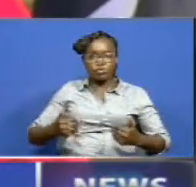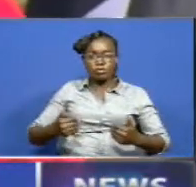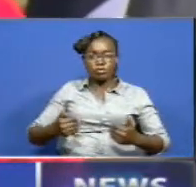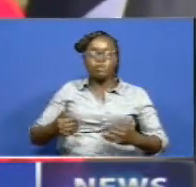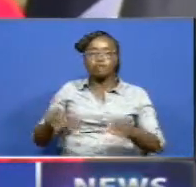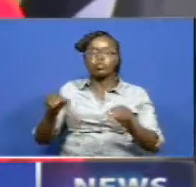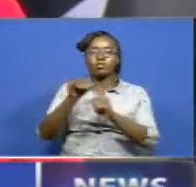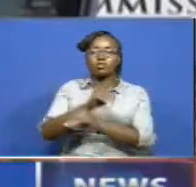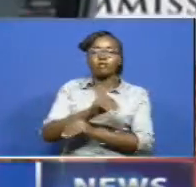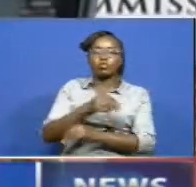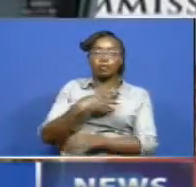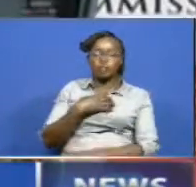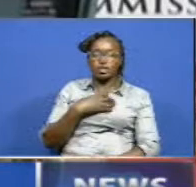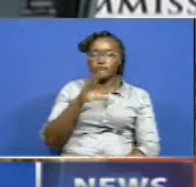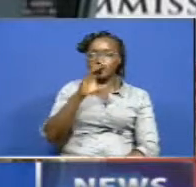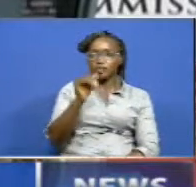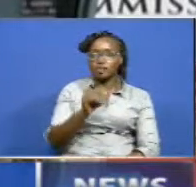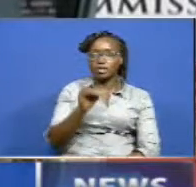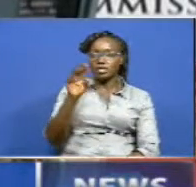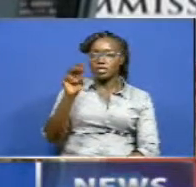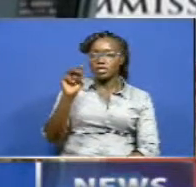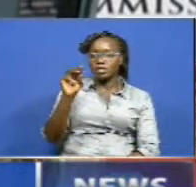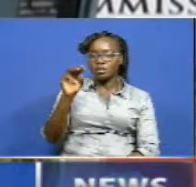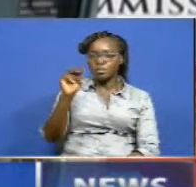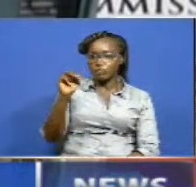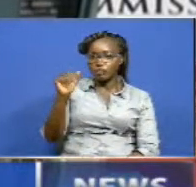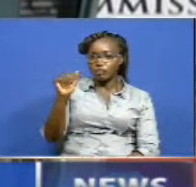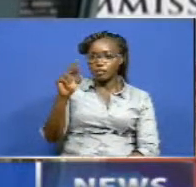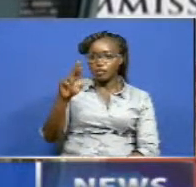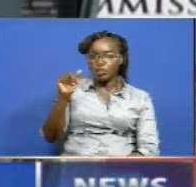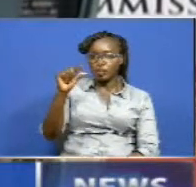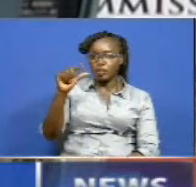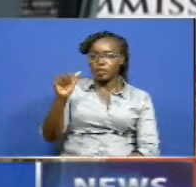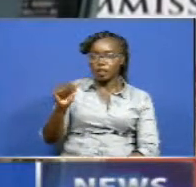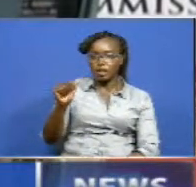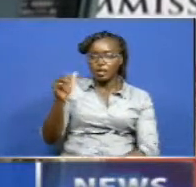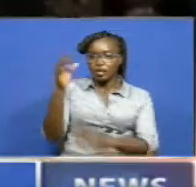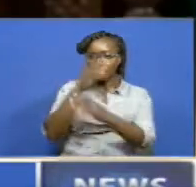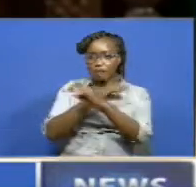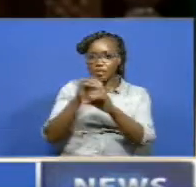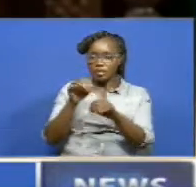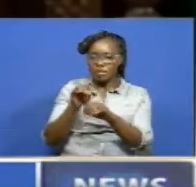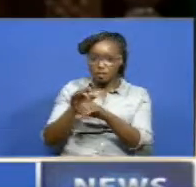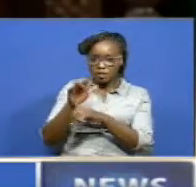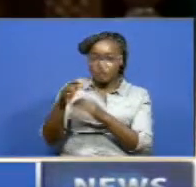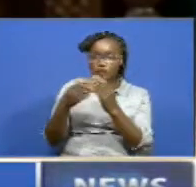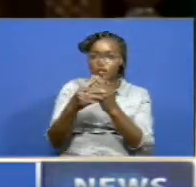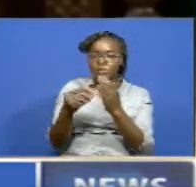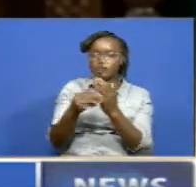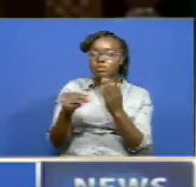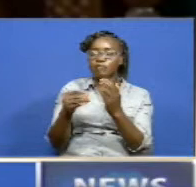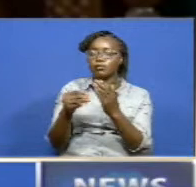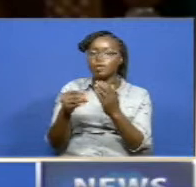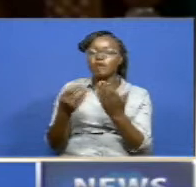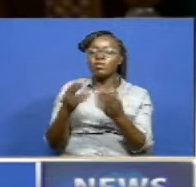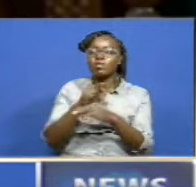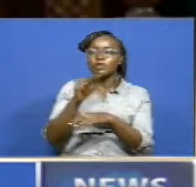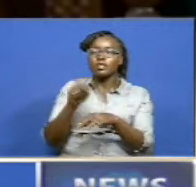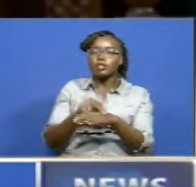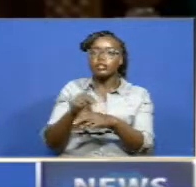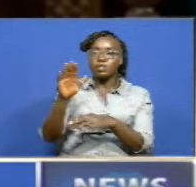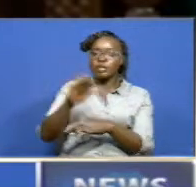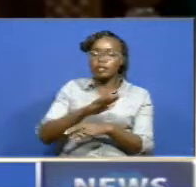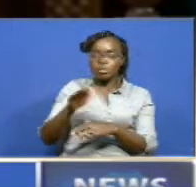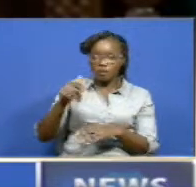David Maraga, the President has forwarded our nomination to the National Assembly for vetting. I wish to inform the House that I have